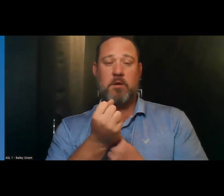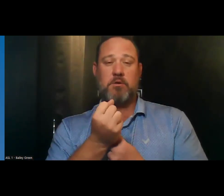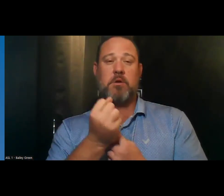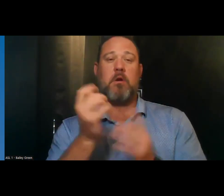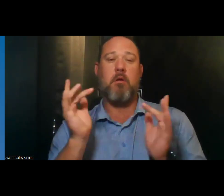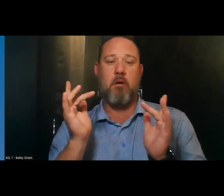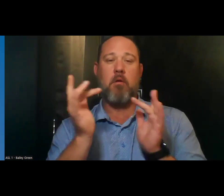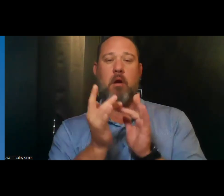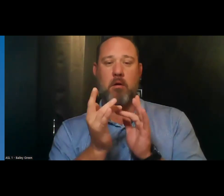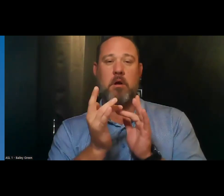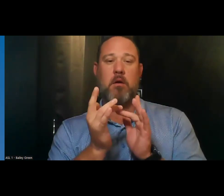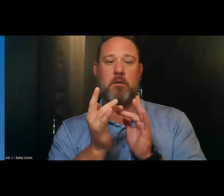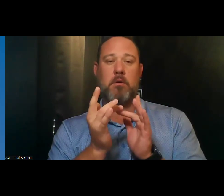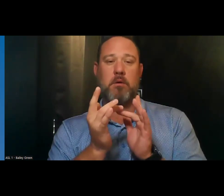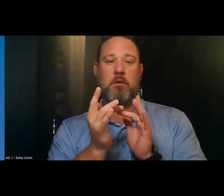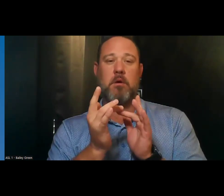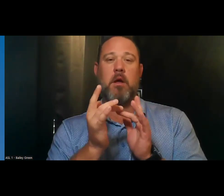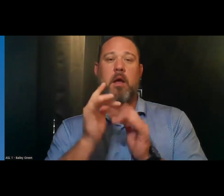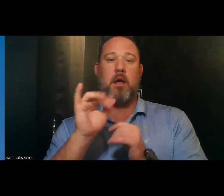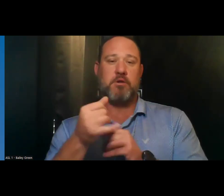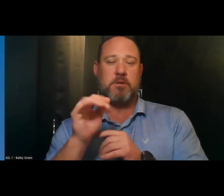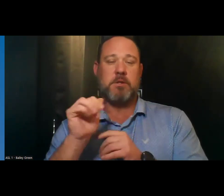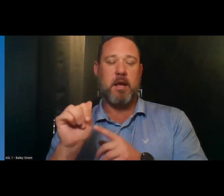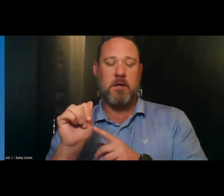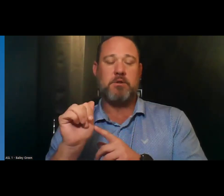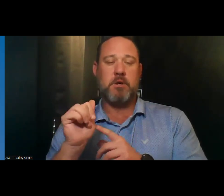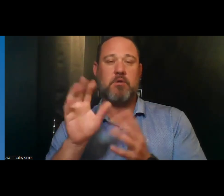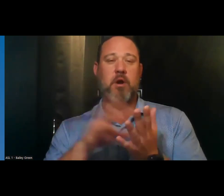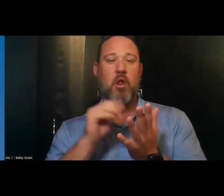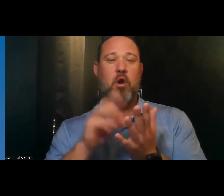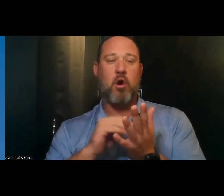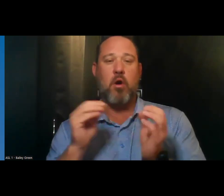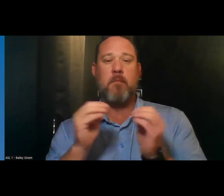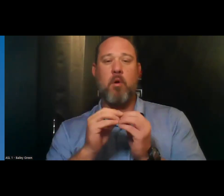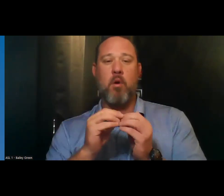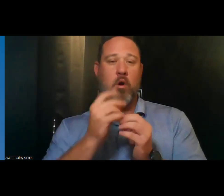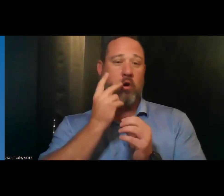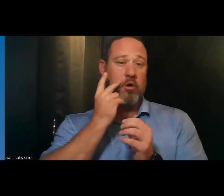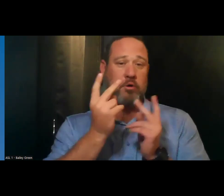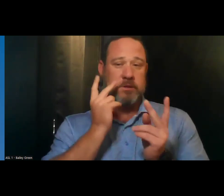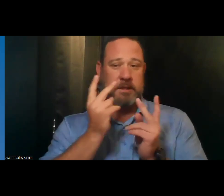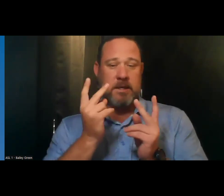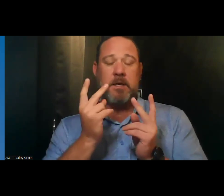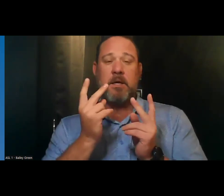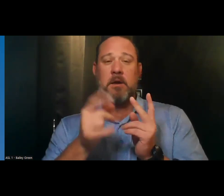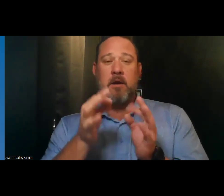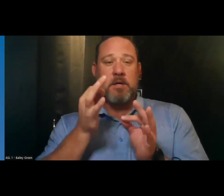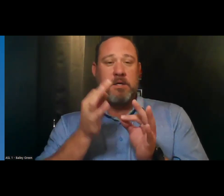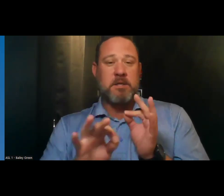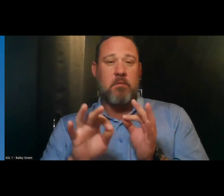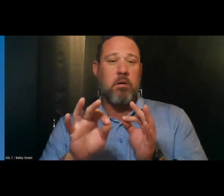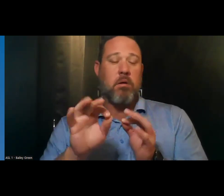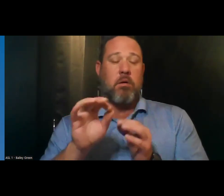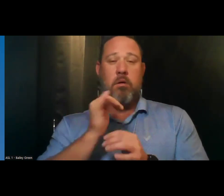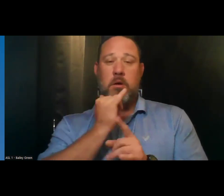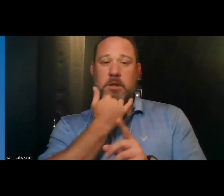contact me. Please contact us at Justice and Aging. We're trying to learn more to see whether these are simple administrative errors